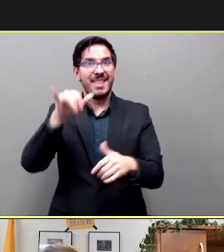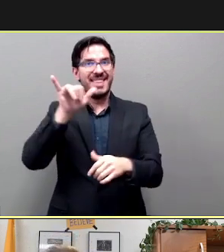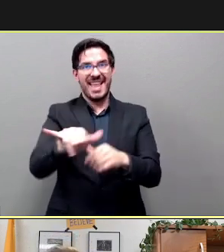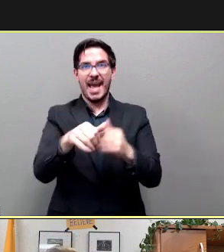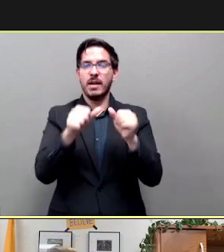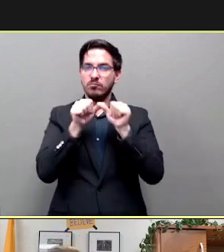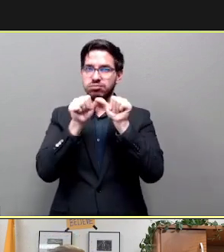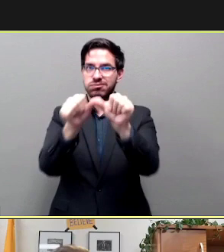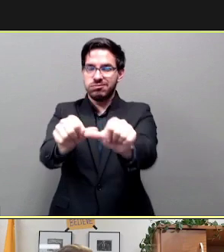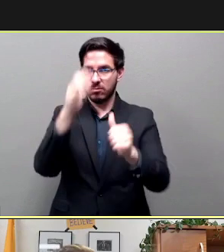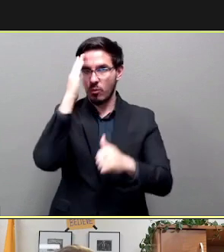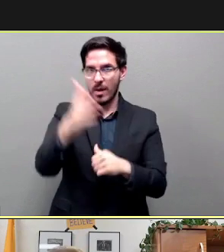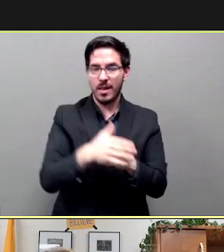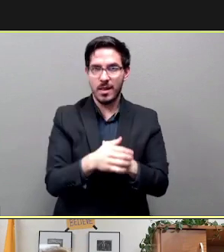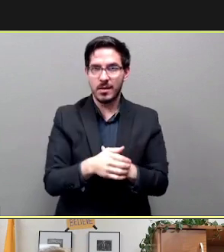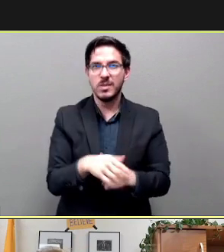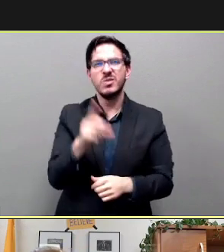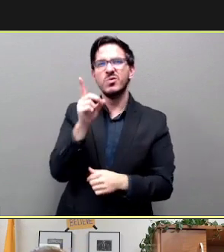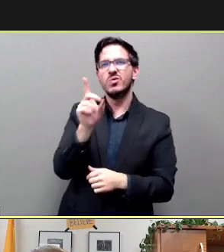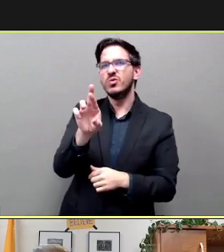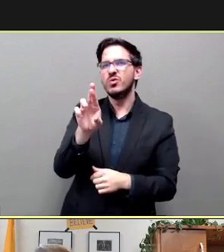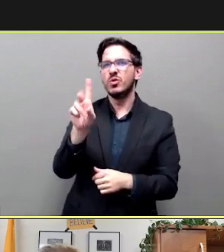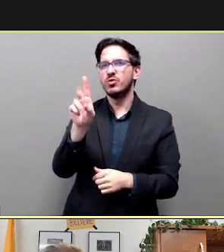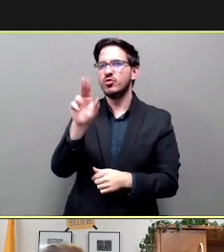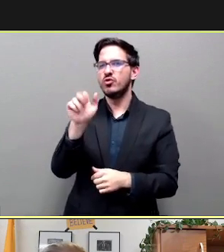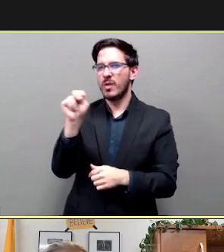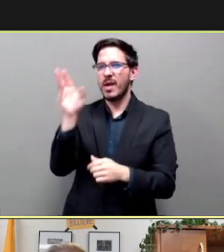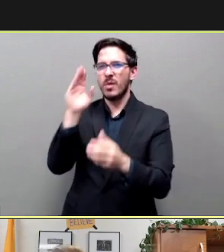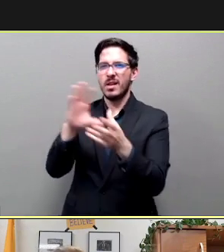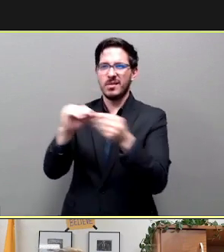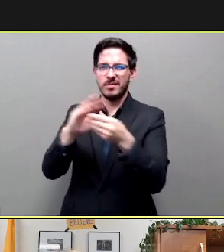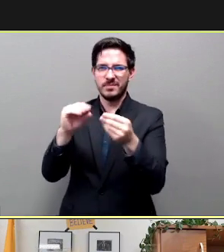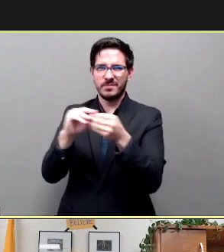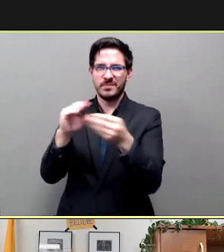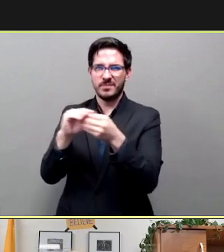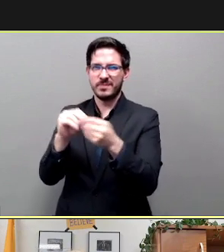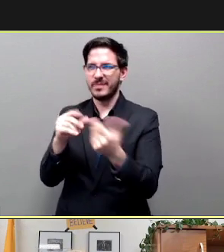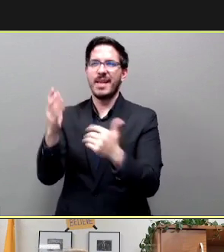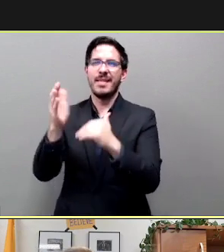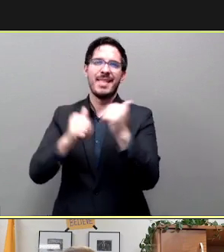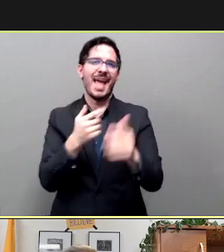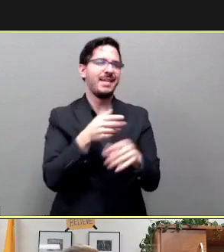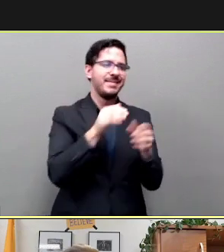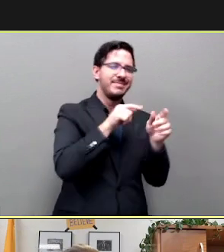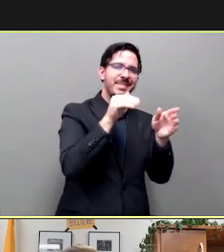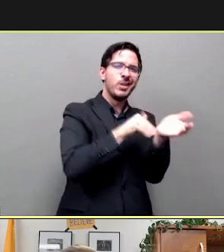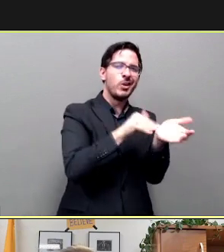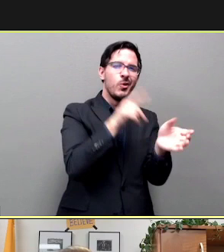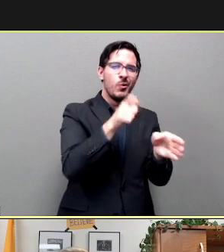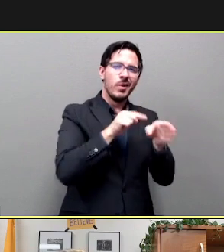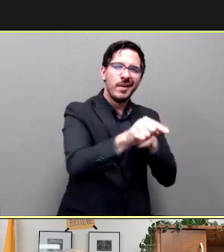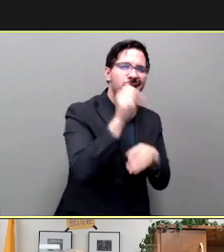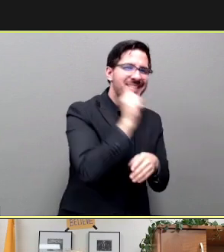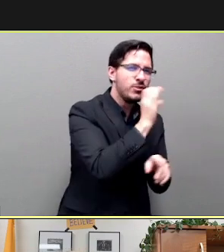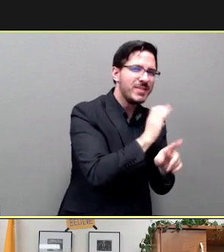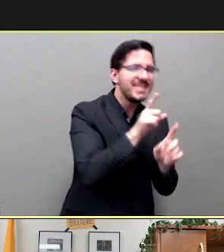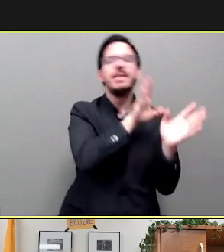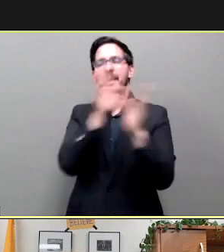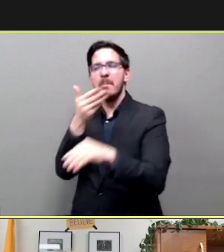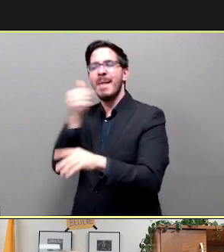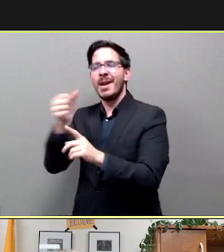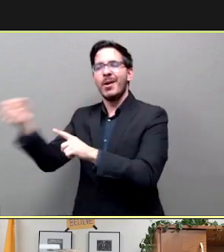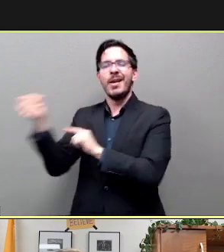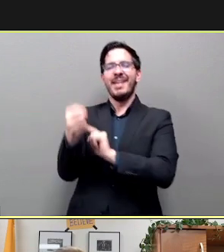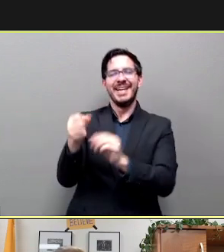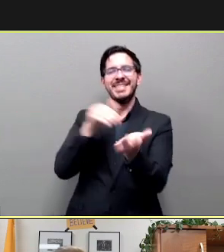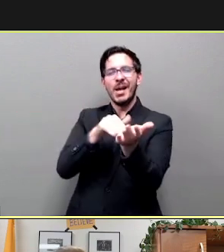from being a pediatrician than being a geriatrician, which is what I am. So I'll let her go into more of that with you. And if